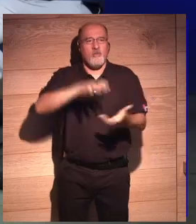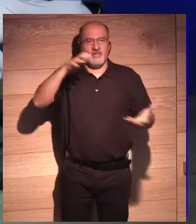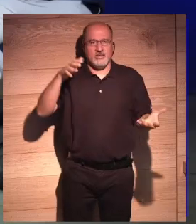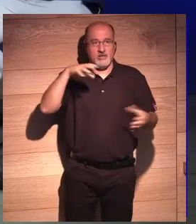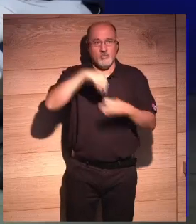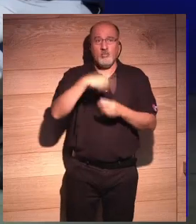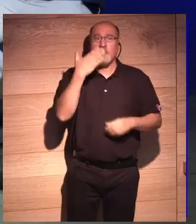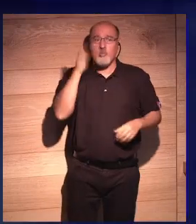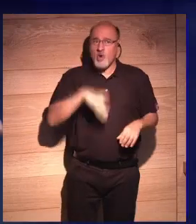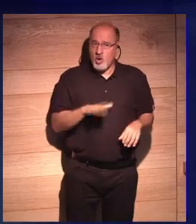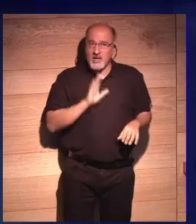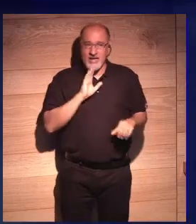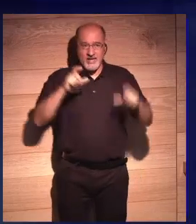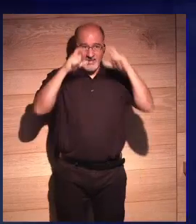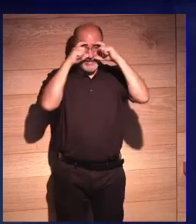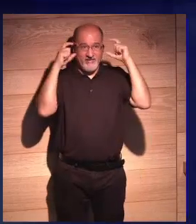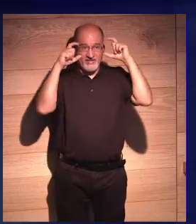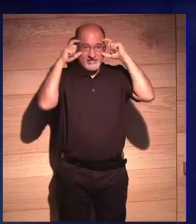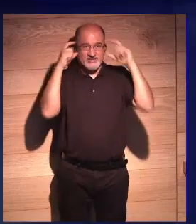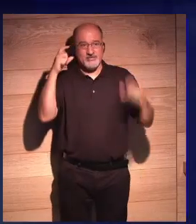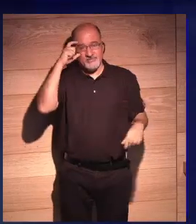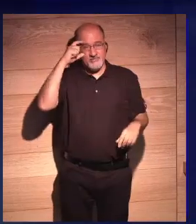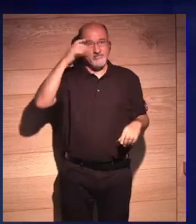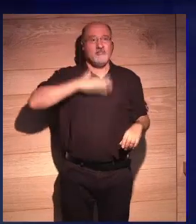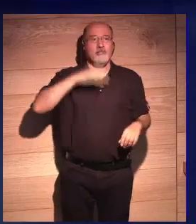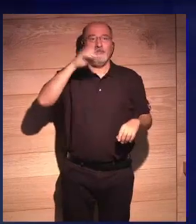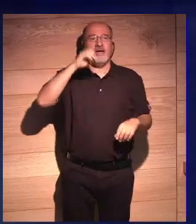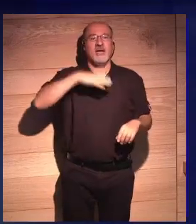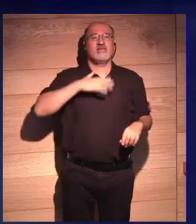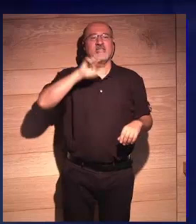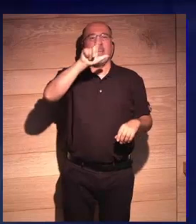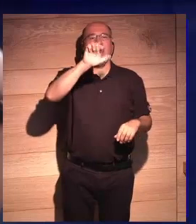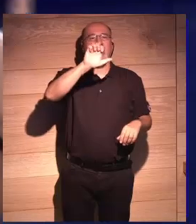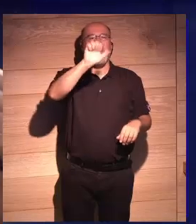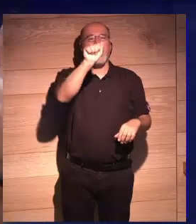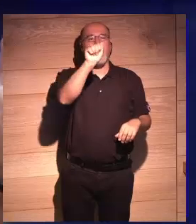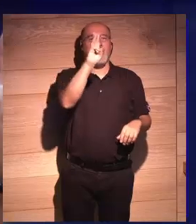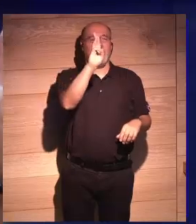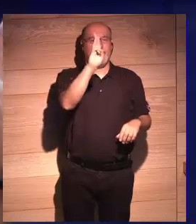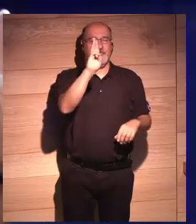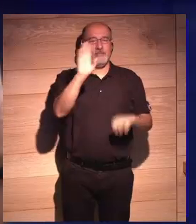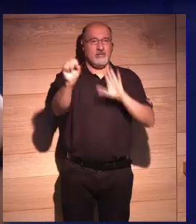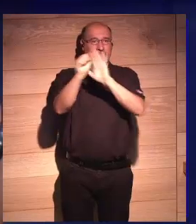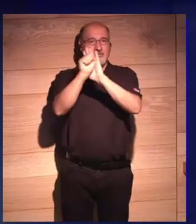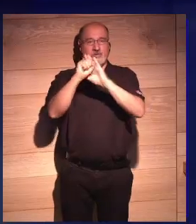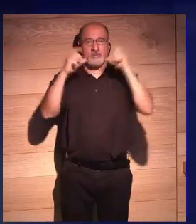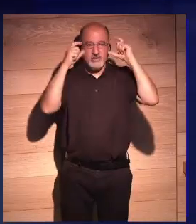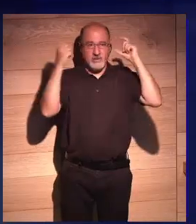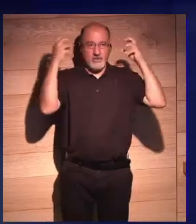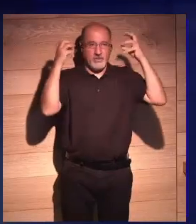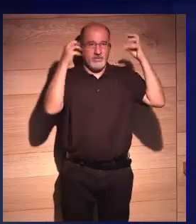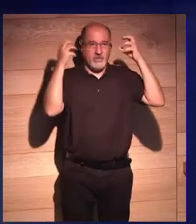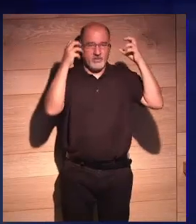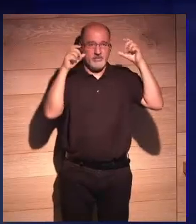XR to VR. There's something that is really cool. I don't know if you know Googles that are called Magic Leap. These are augmented reality Googles that